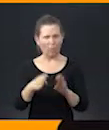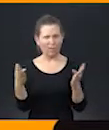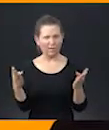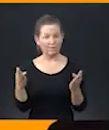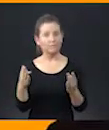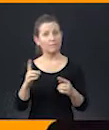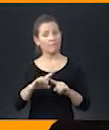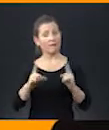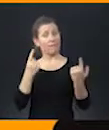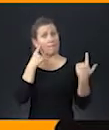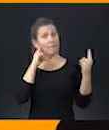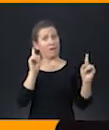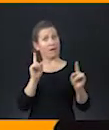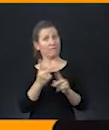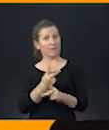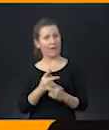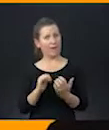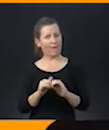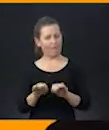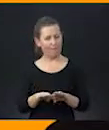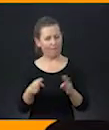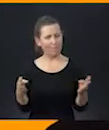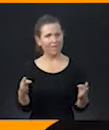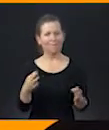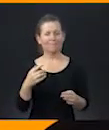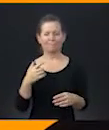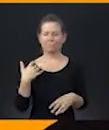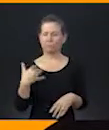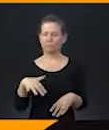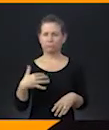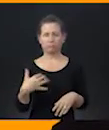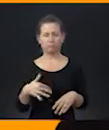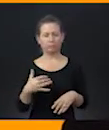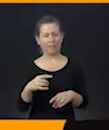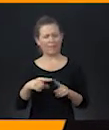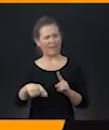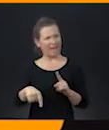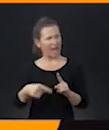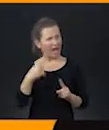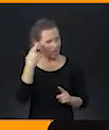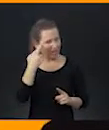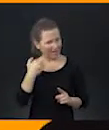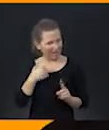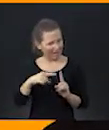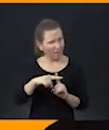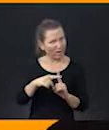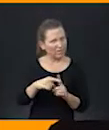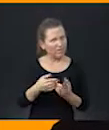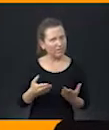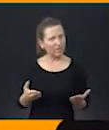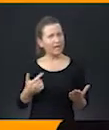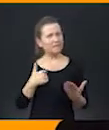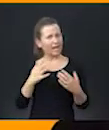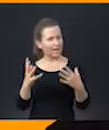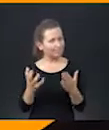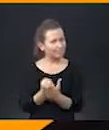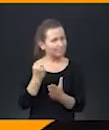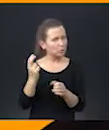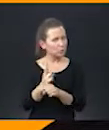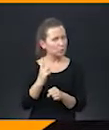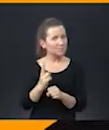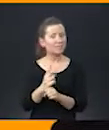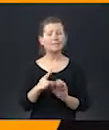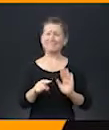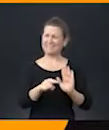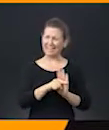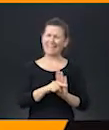open it, I utilized the amazing positive aspects of it, and the negative